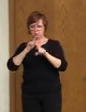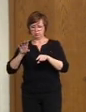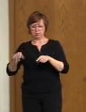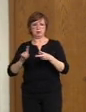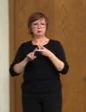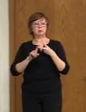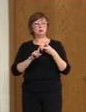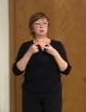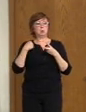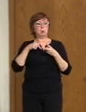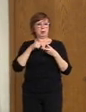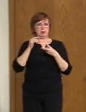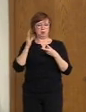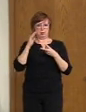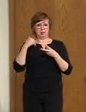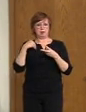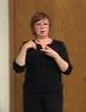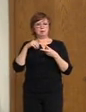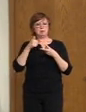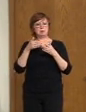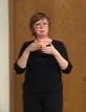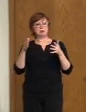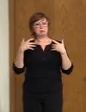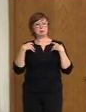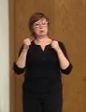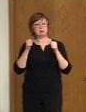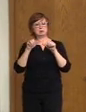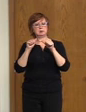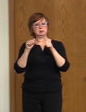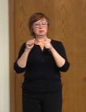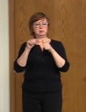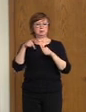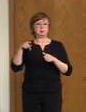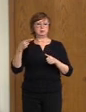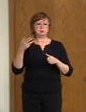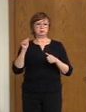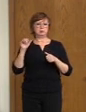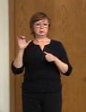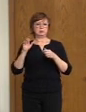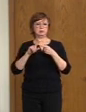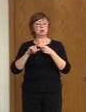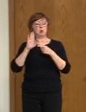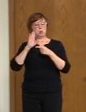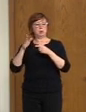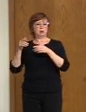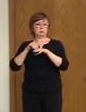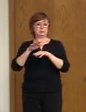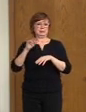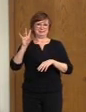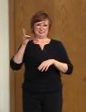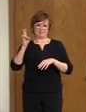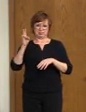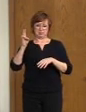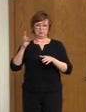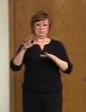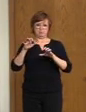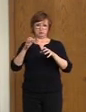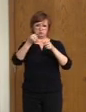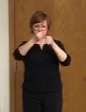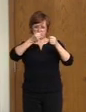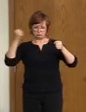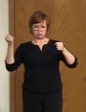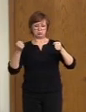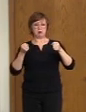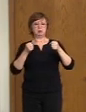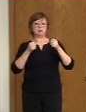receive an allotment from the Public Health Agency of Canada for 7 regular freezers as well as 1 low temperature freezer.